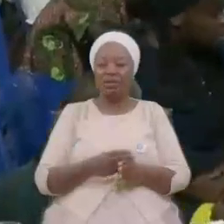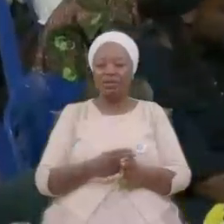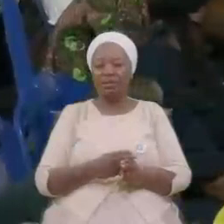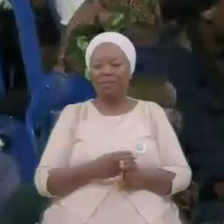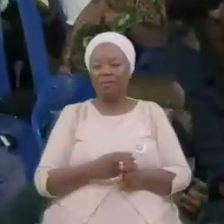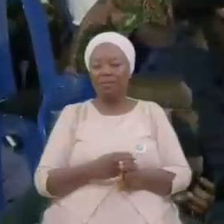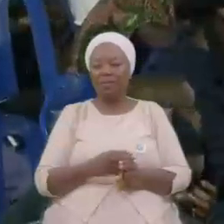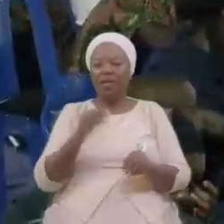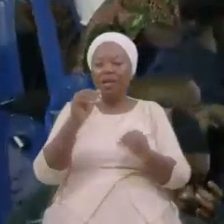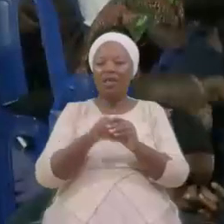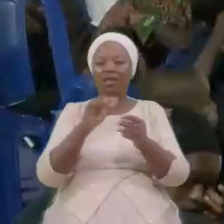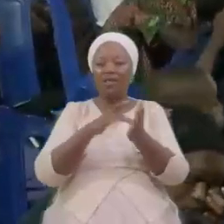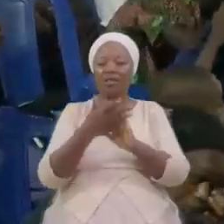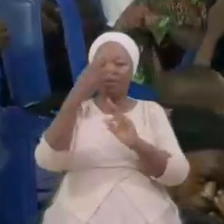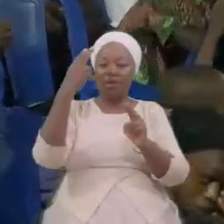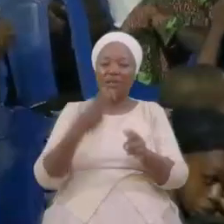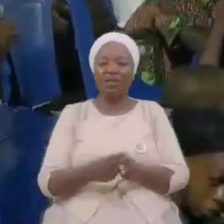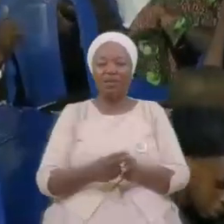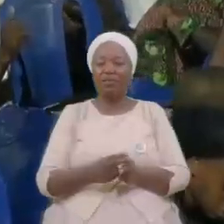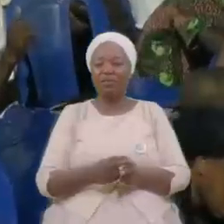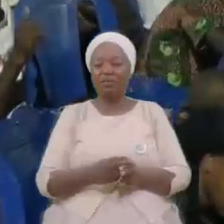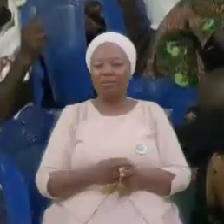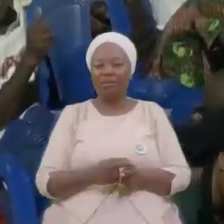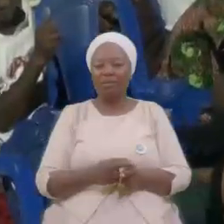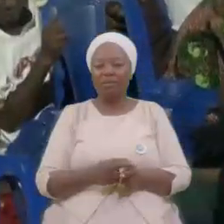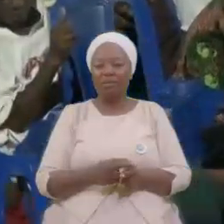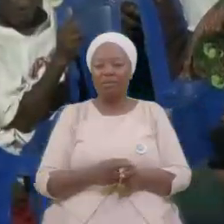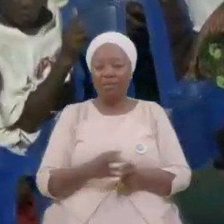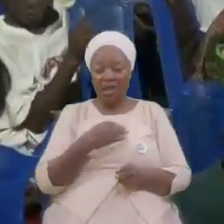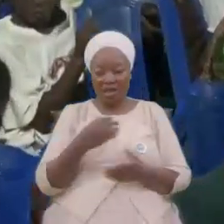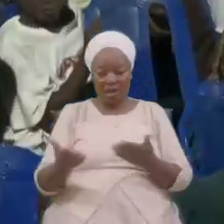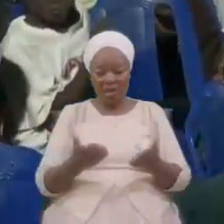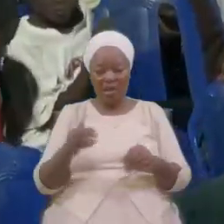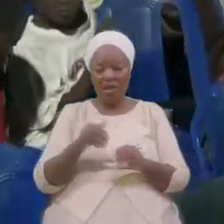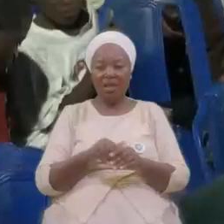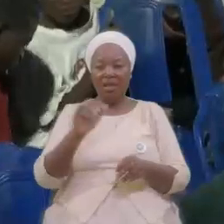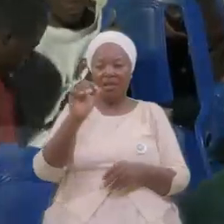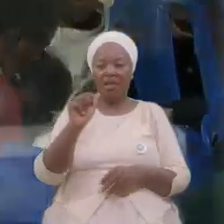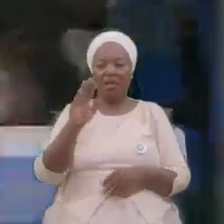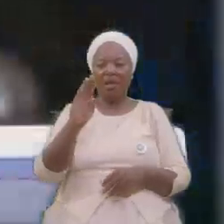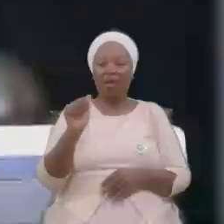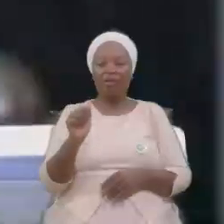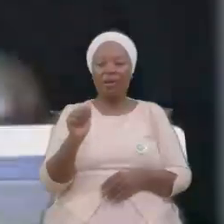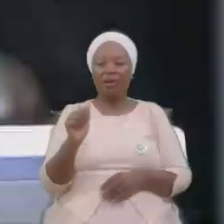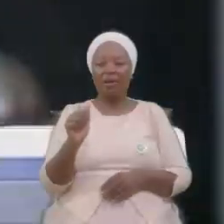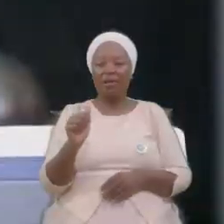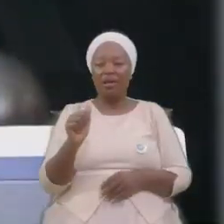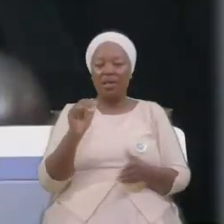I said in Jesus' name. And here in Abba, that Sunday